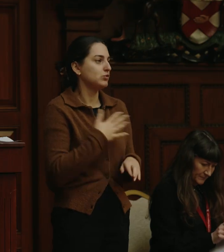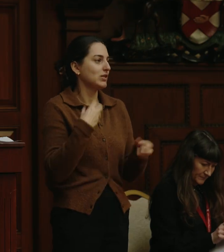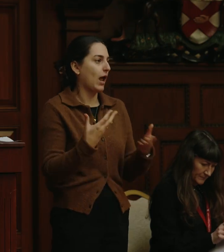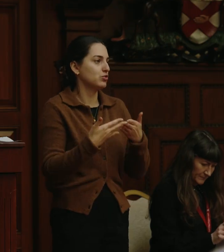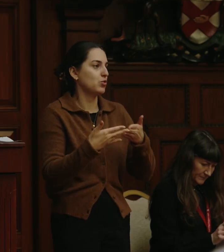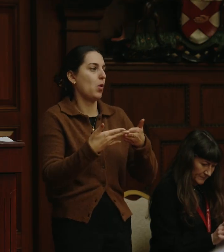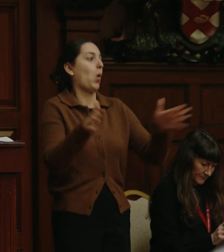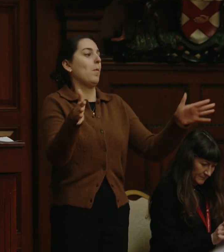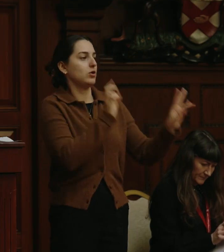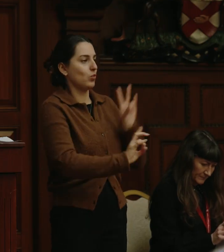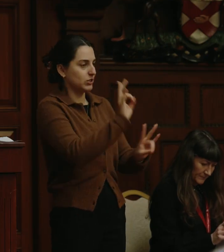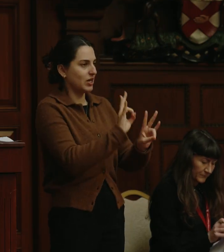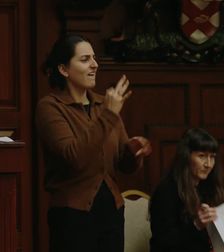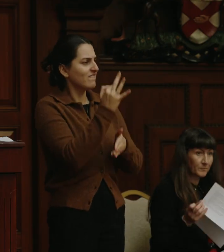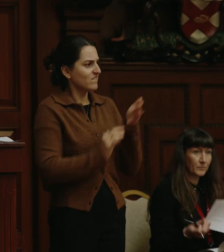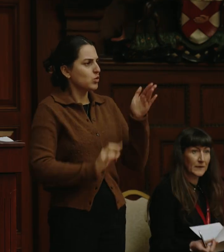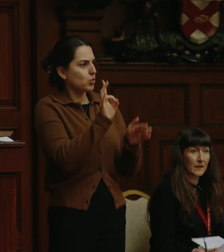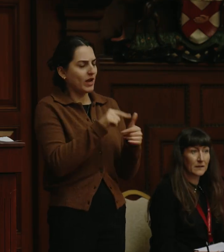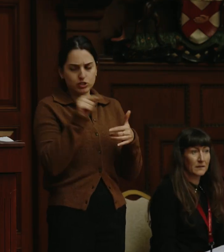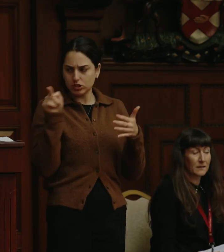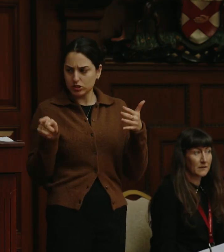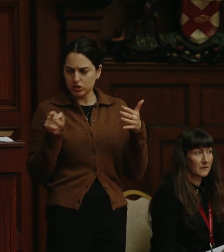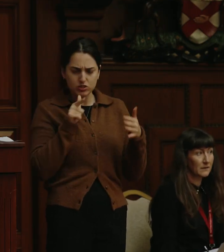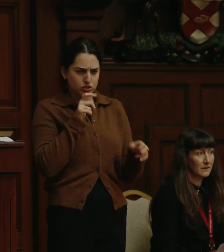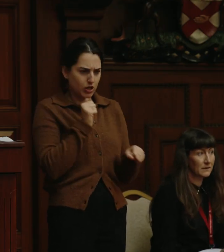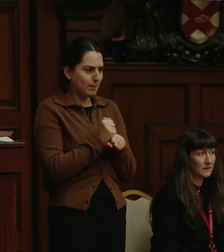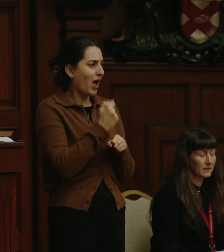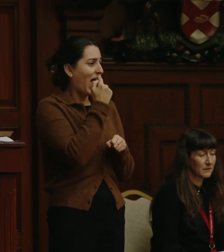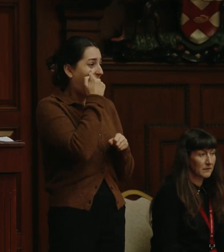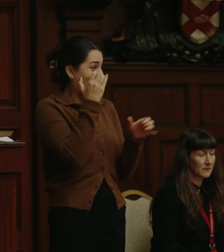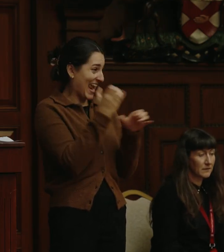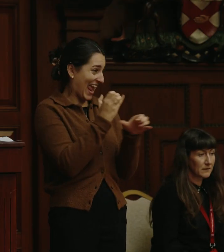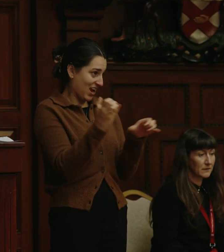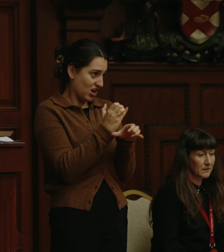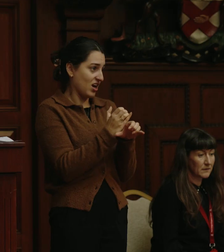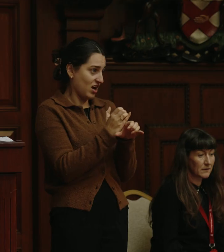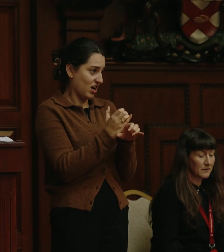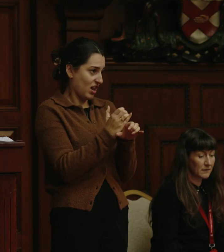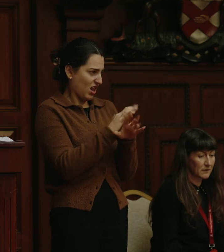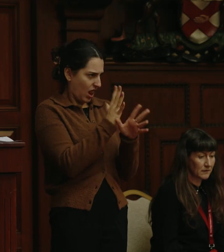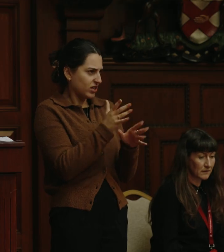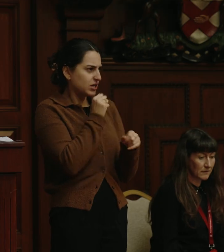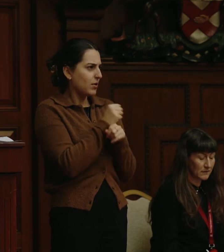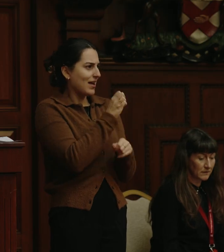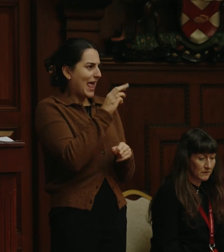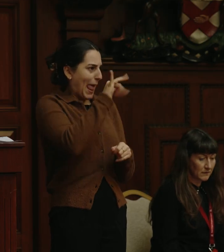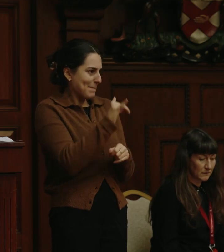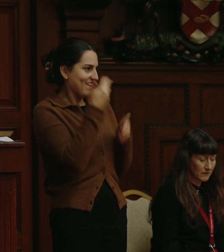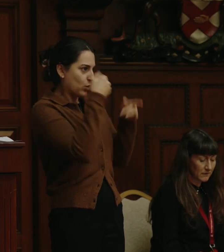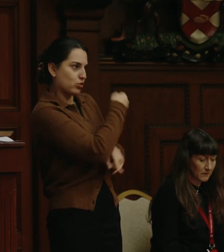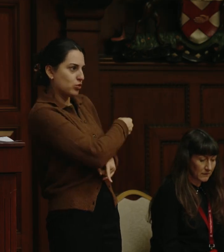open, we have a couple of questions around eye care, and I suppose really for Emily